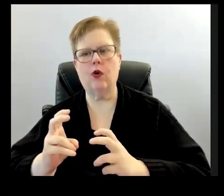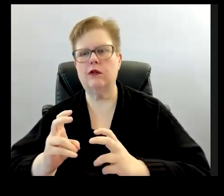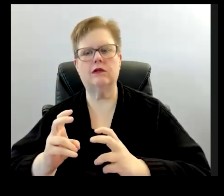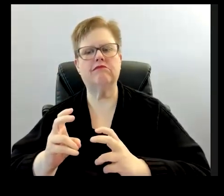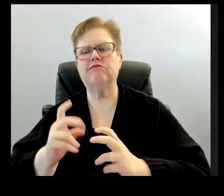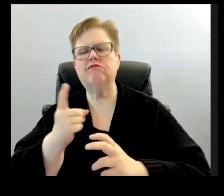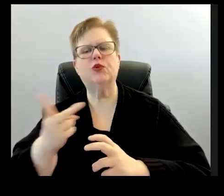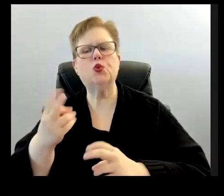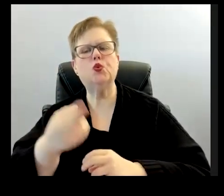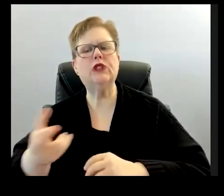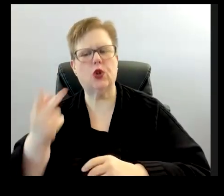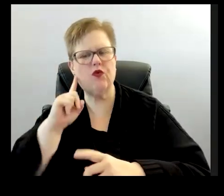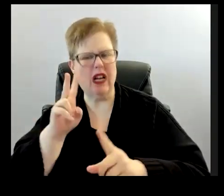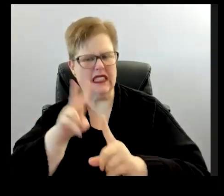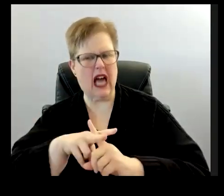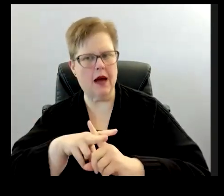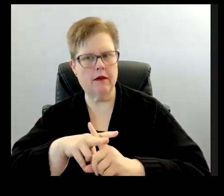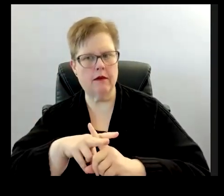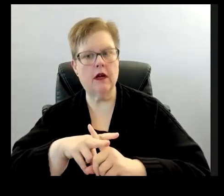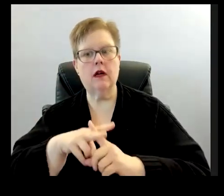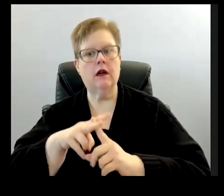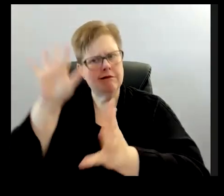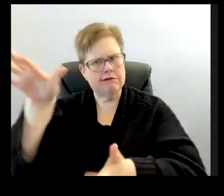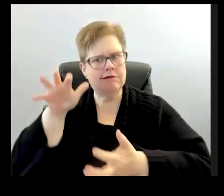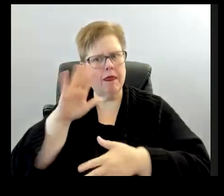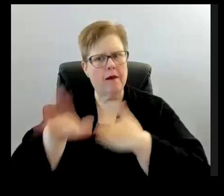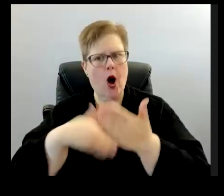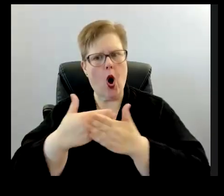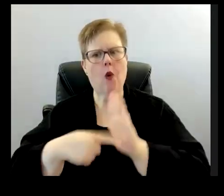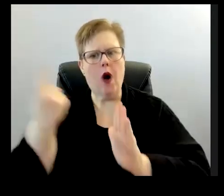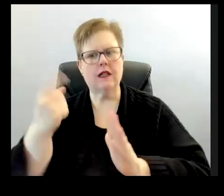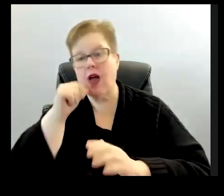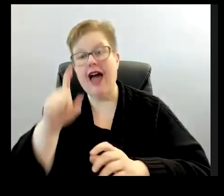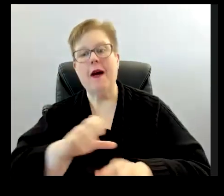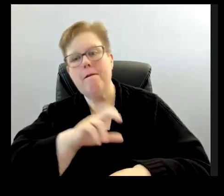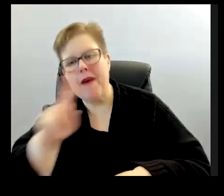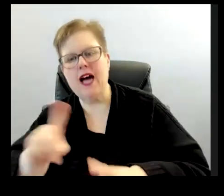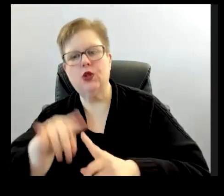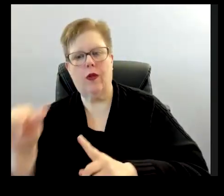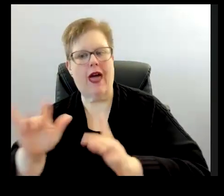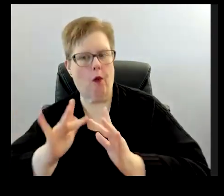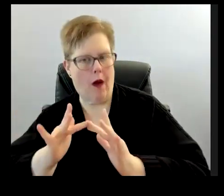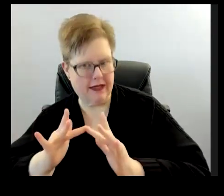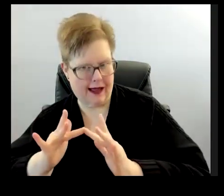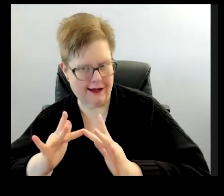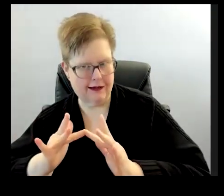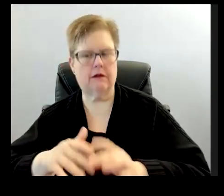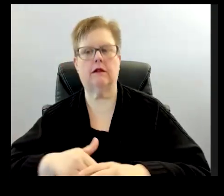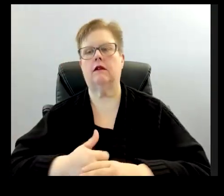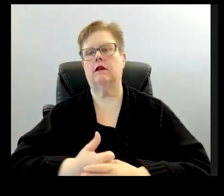of resources to do an assignment. Well, grab all of them, right? So that you don't have to go back to that web page.